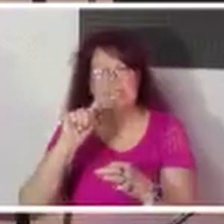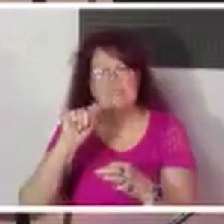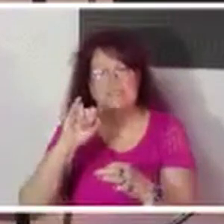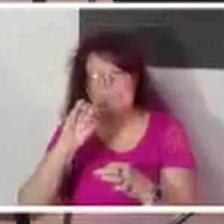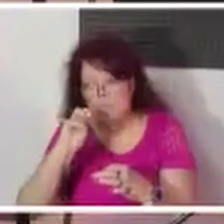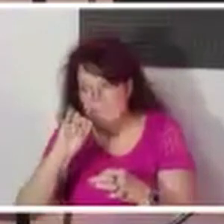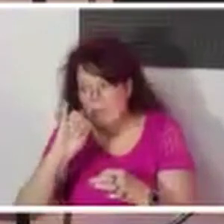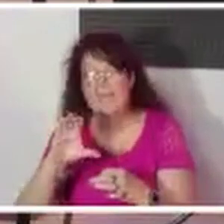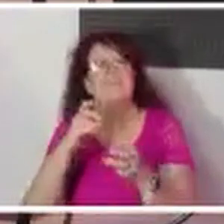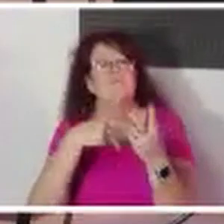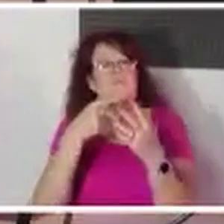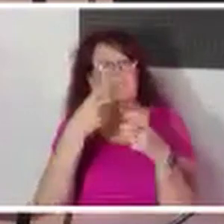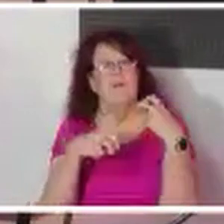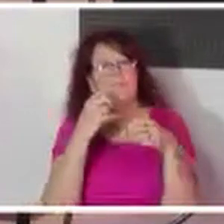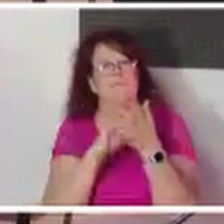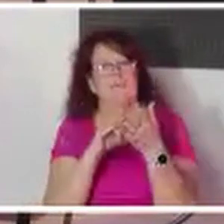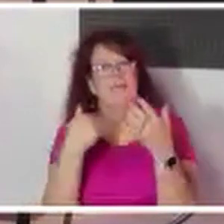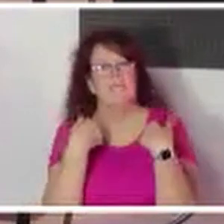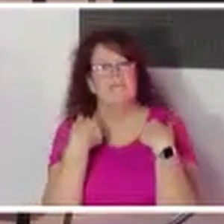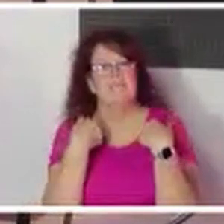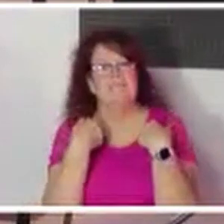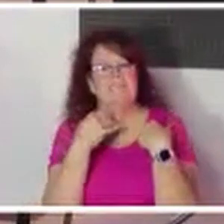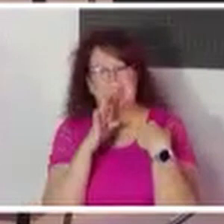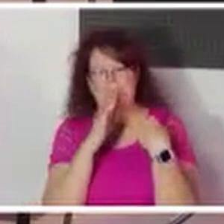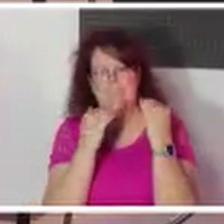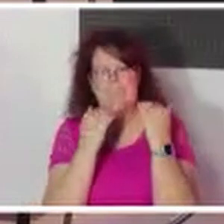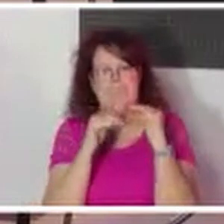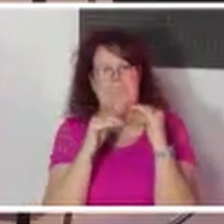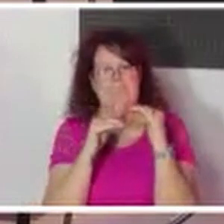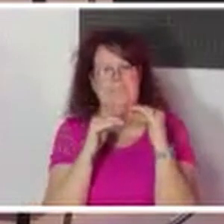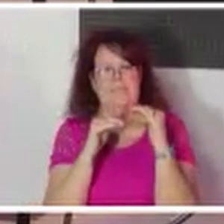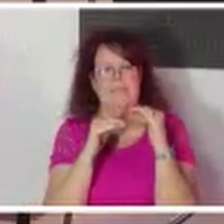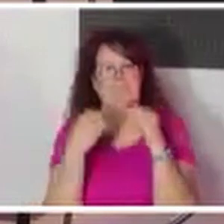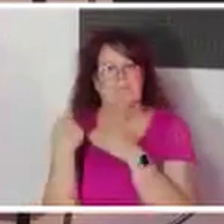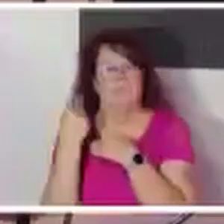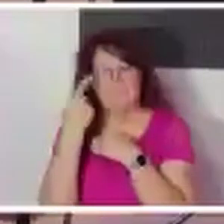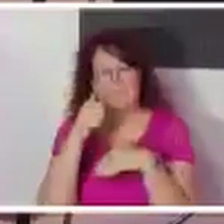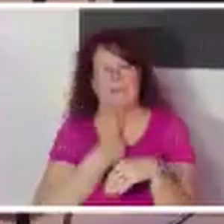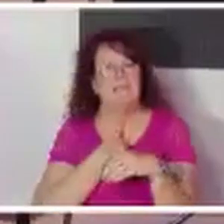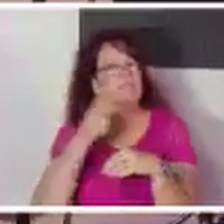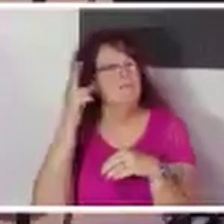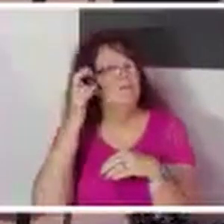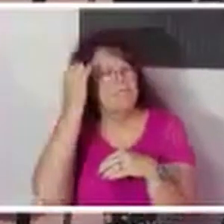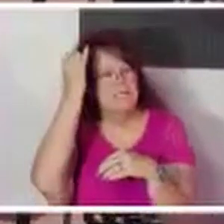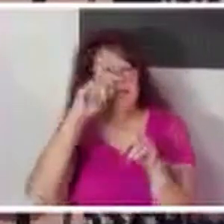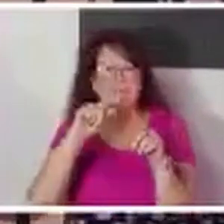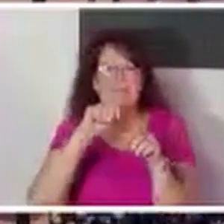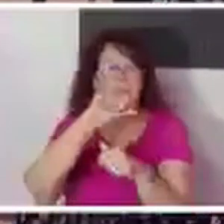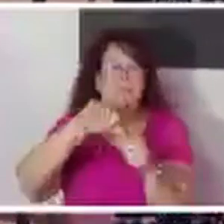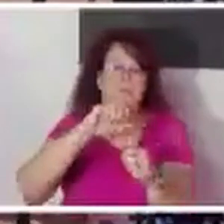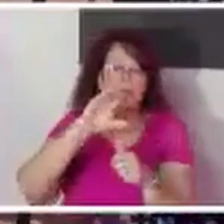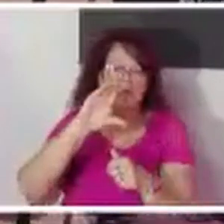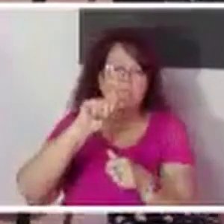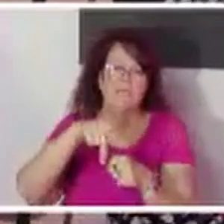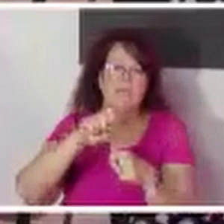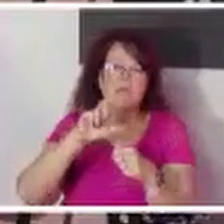addressed previously by religious institutions, it was super affirming for myself to hear this idea of like, oh, but social capital, this is what it